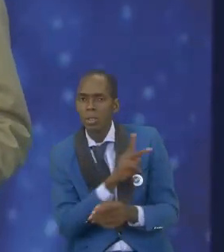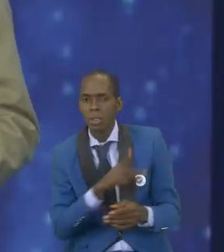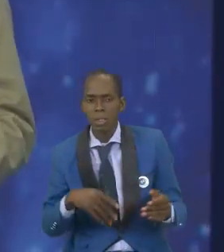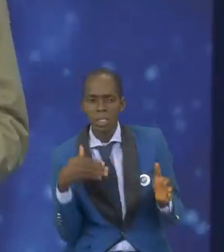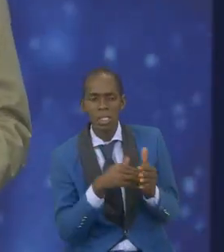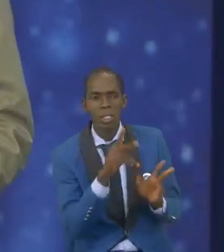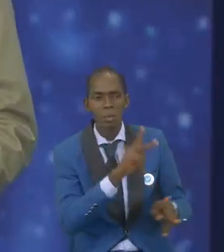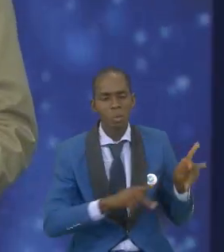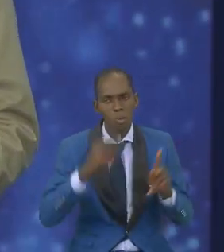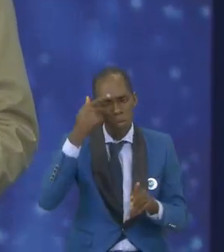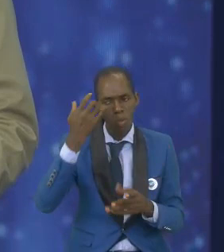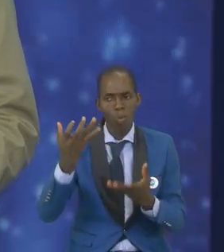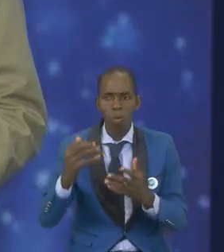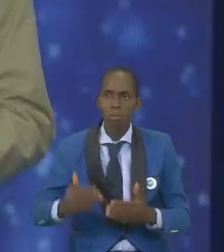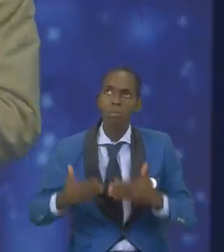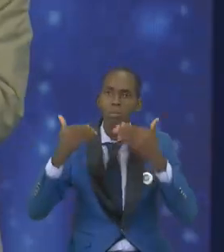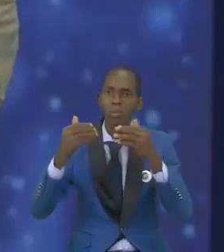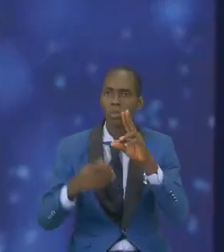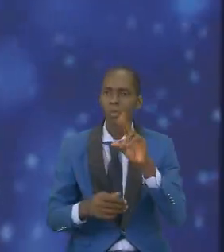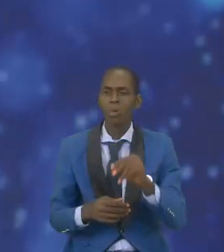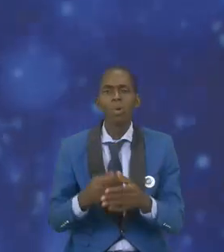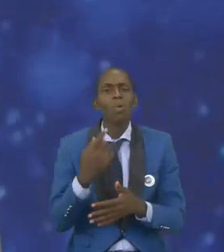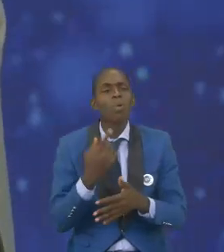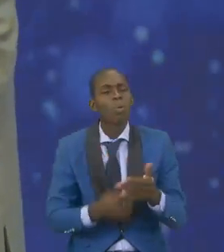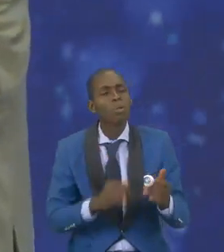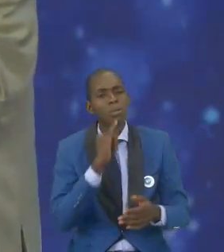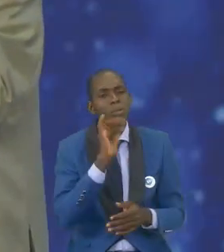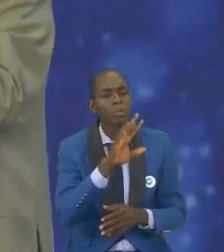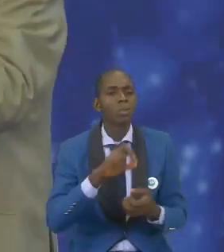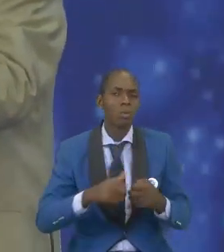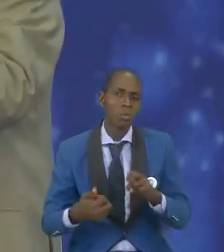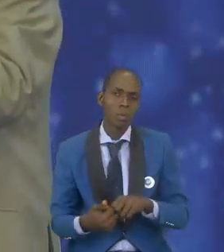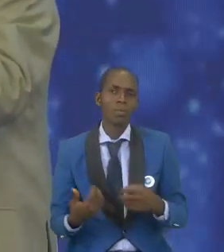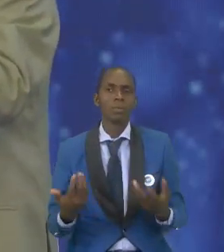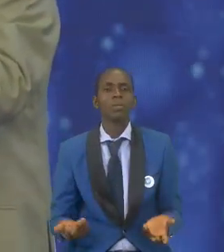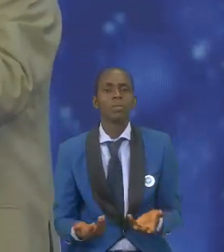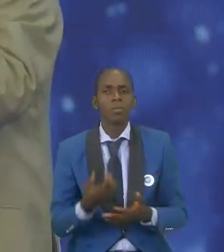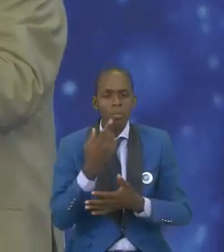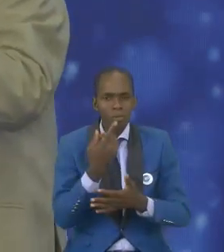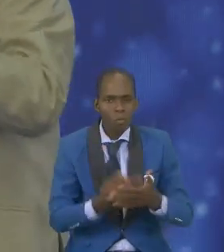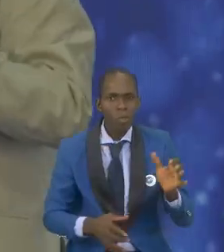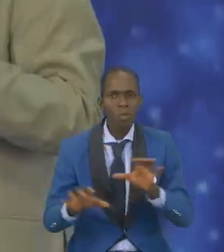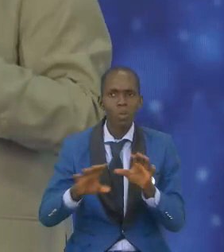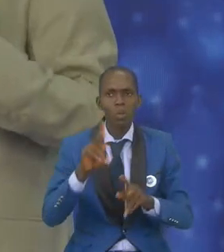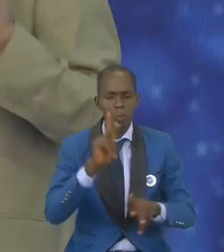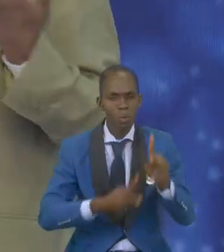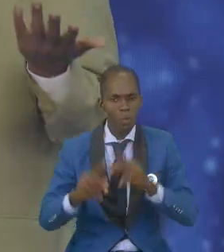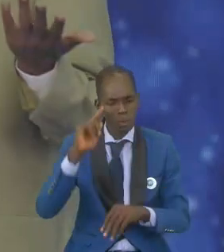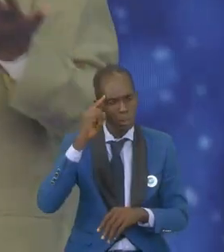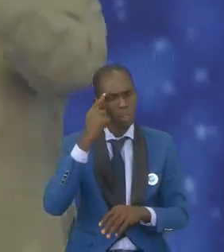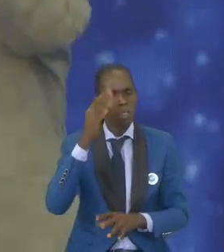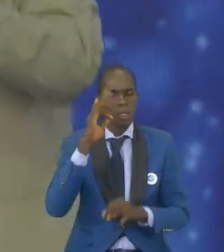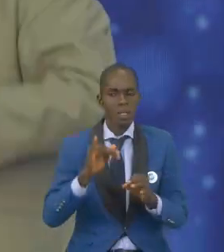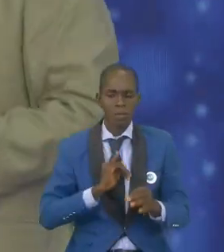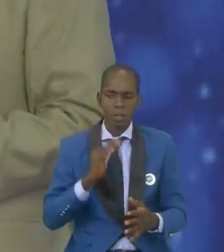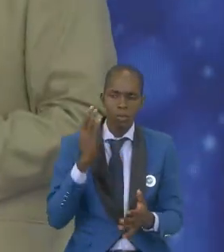them. What's the problem? Why do people think if I stop him being holy, then